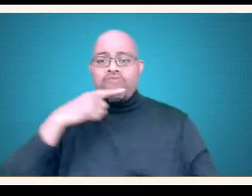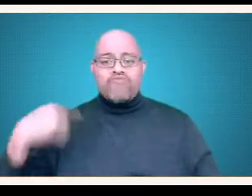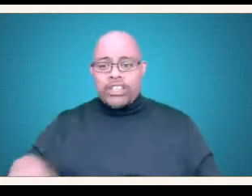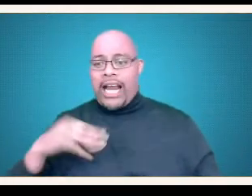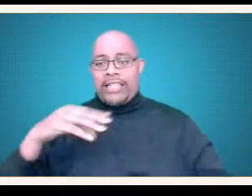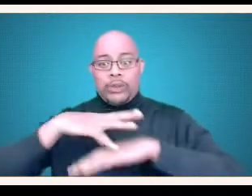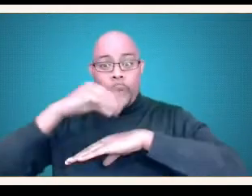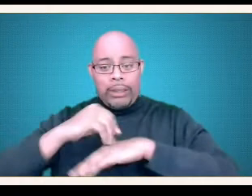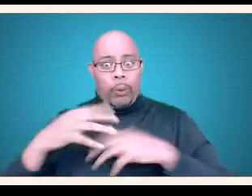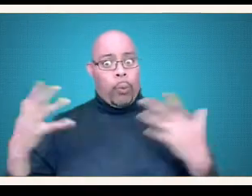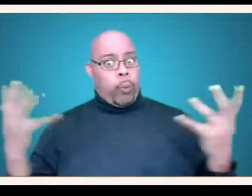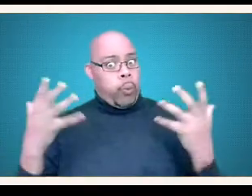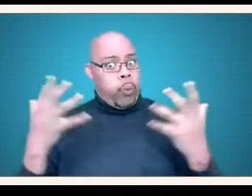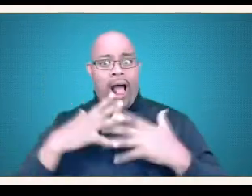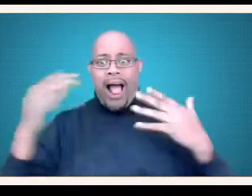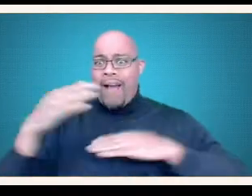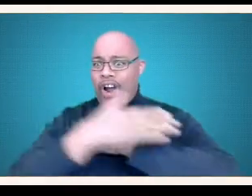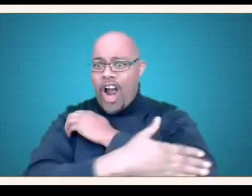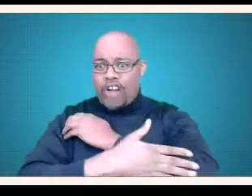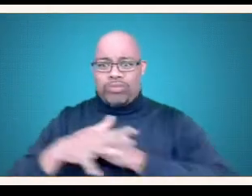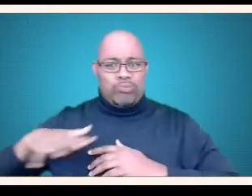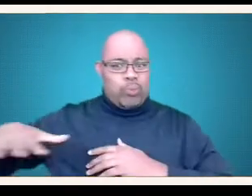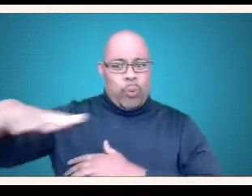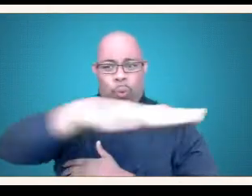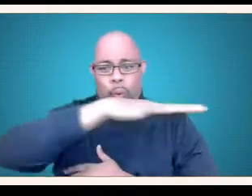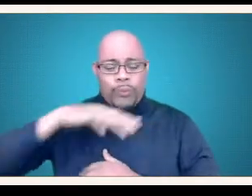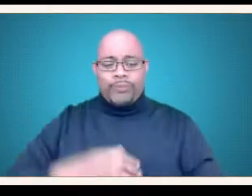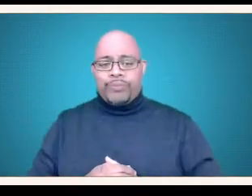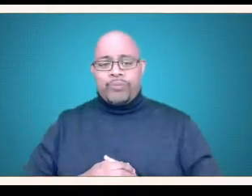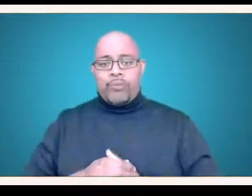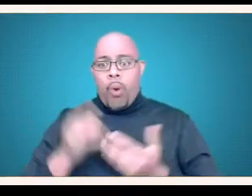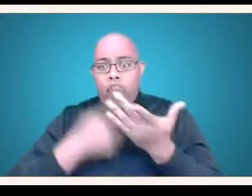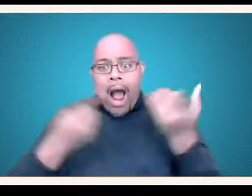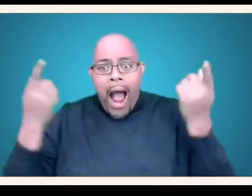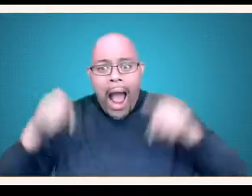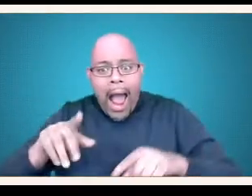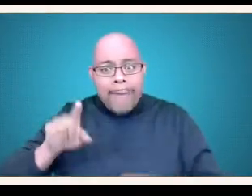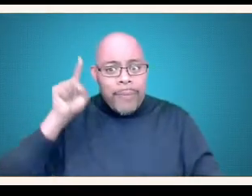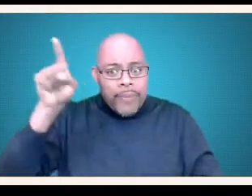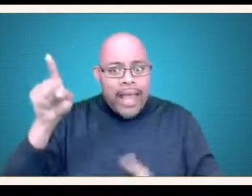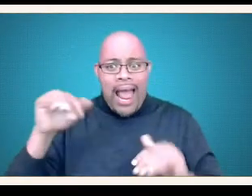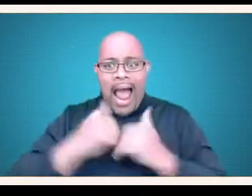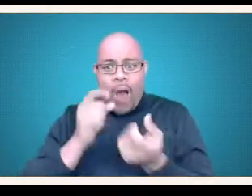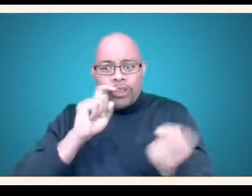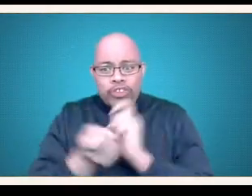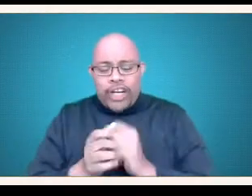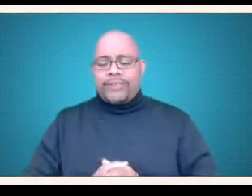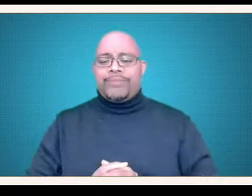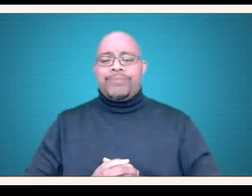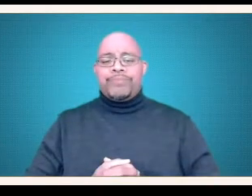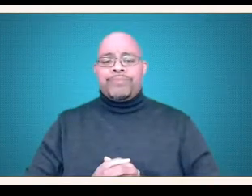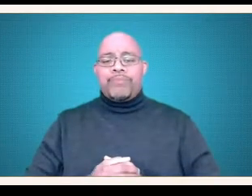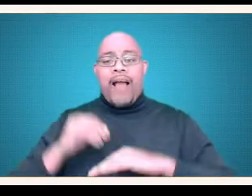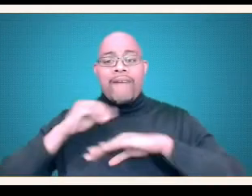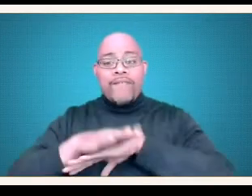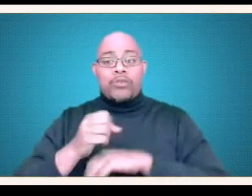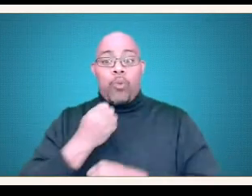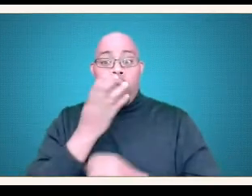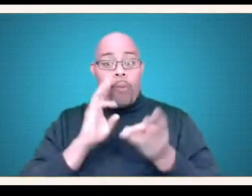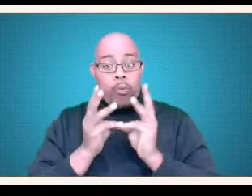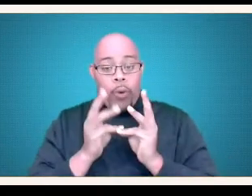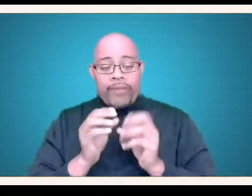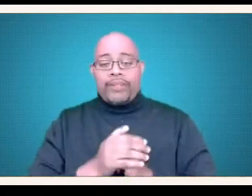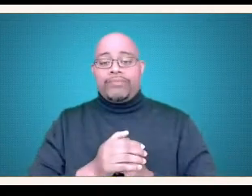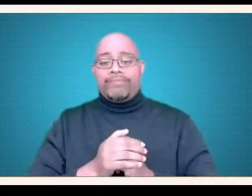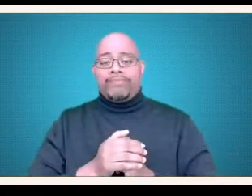Norway, Russia, and Sweden. Yikes, that's a lot of countries, right? So, what exactly is happening and how is it changing? Well, the